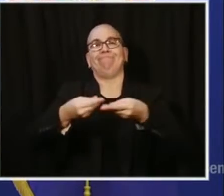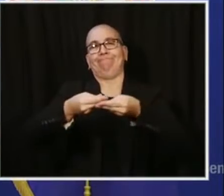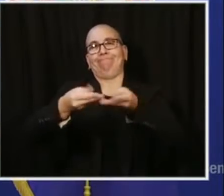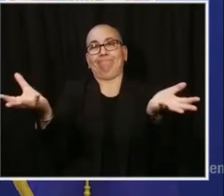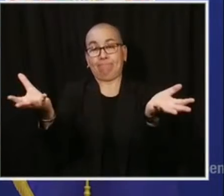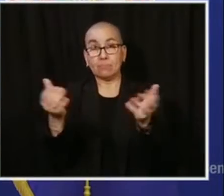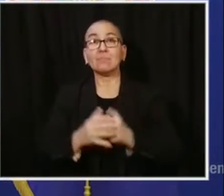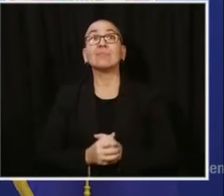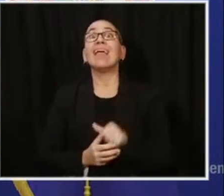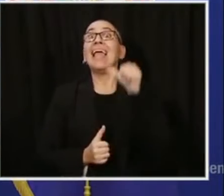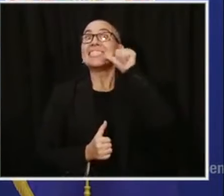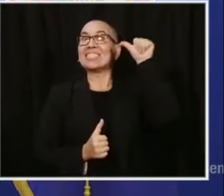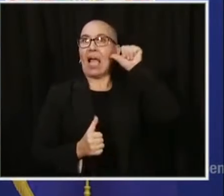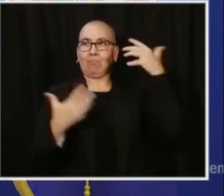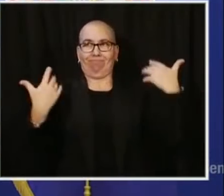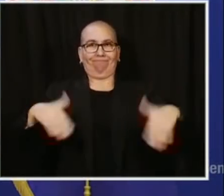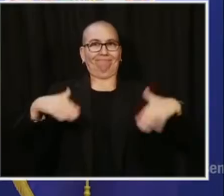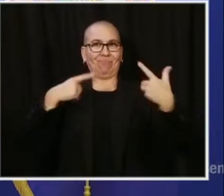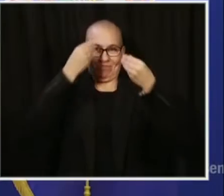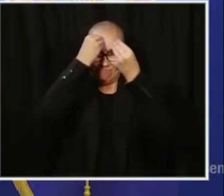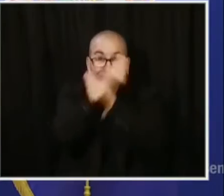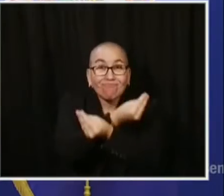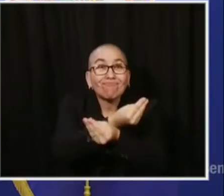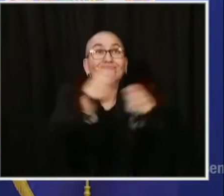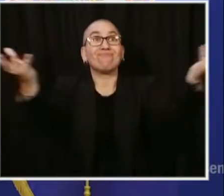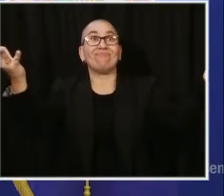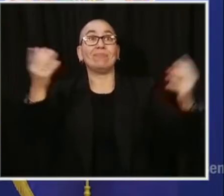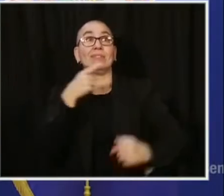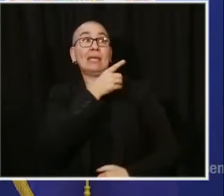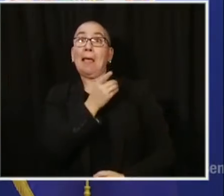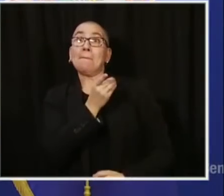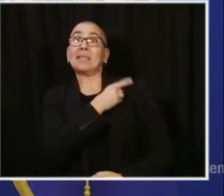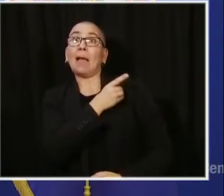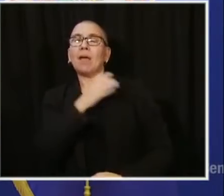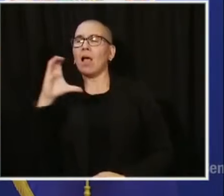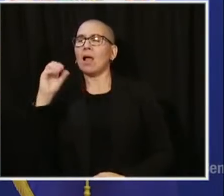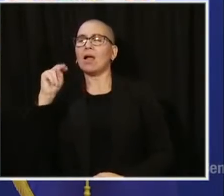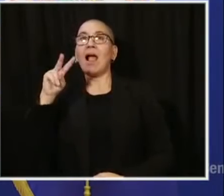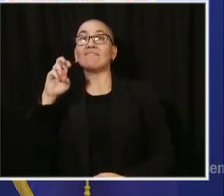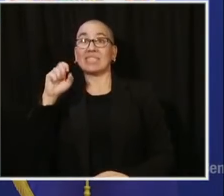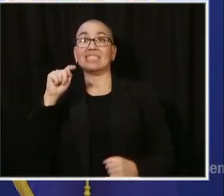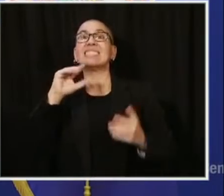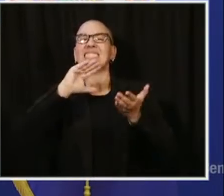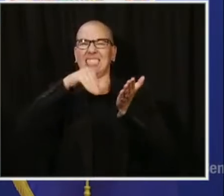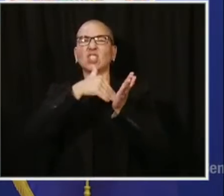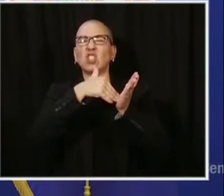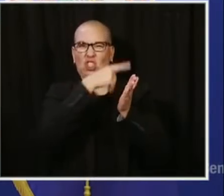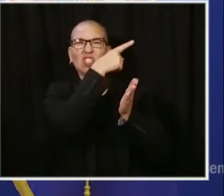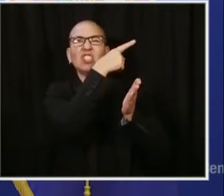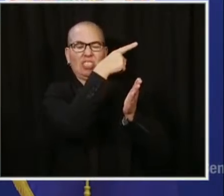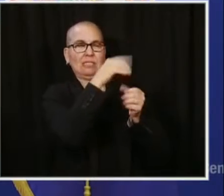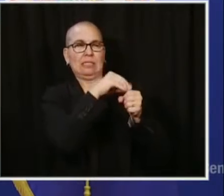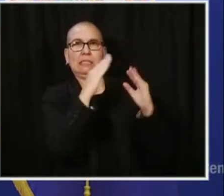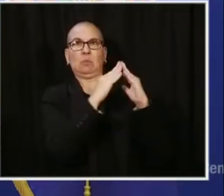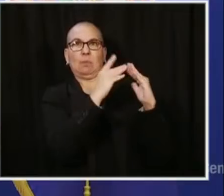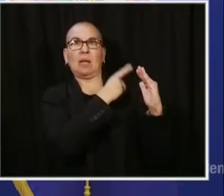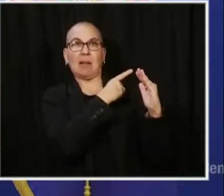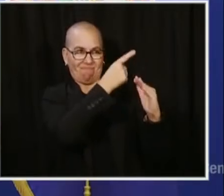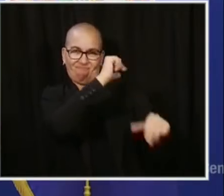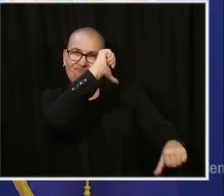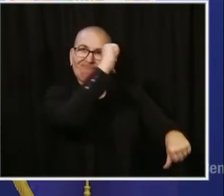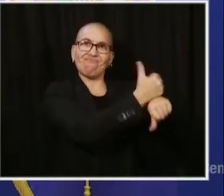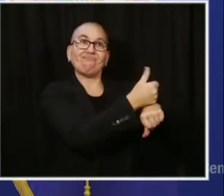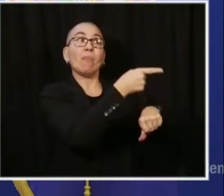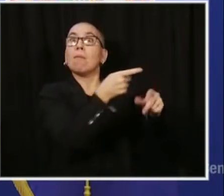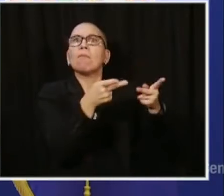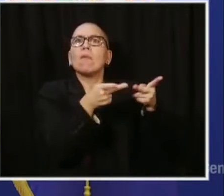more addition to that with all of our partners. Minnesota's depth and breadth of testing probably puts us amongst the top states